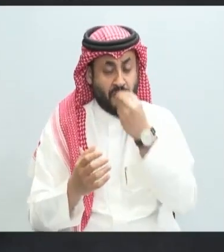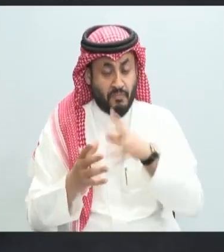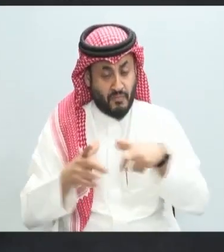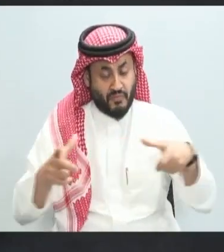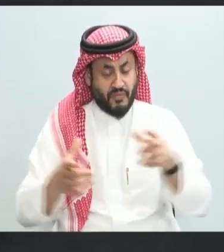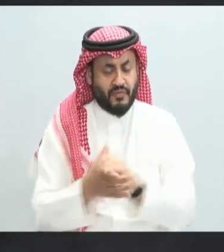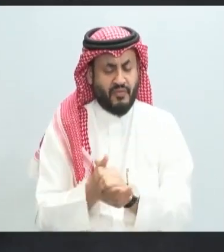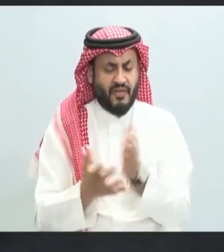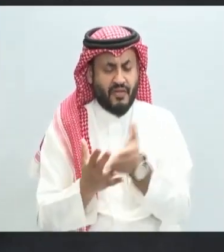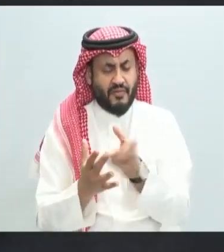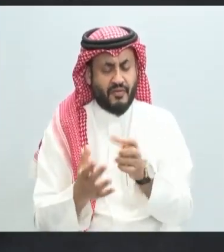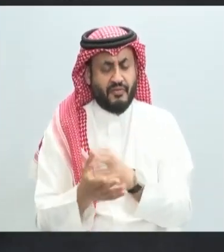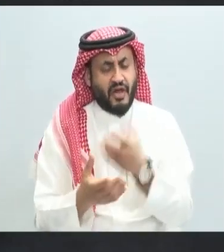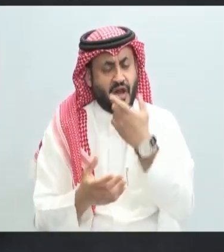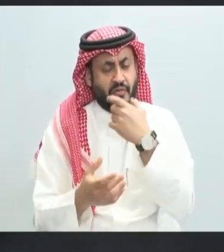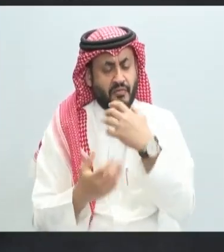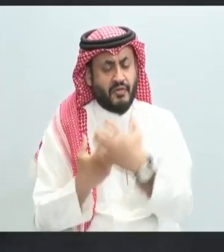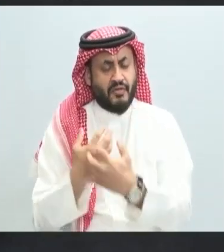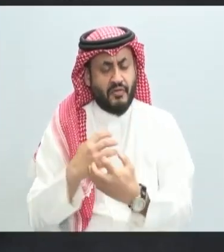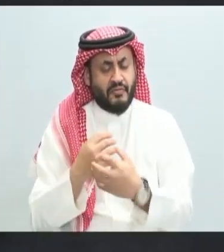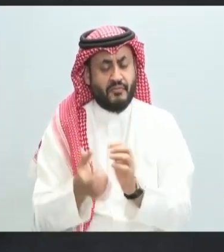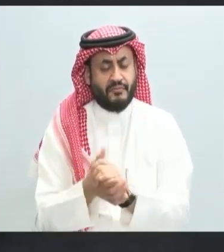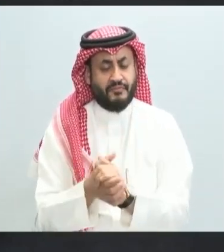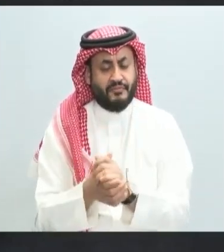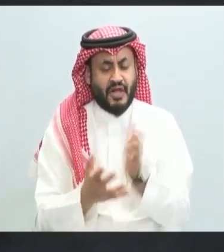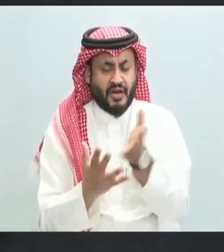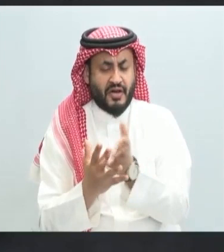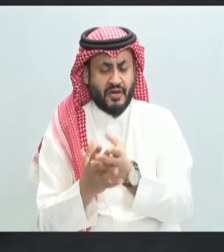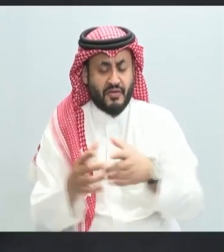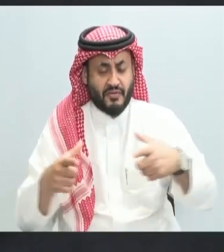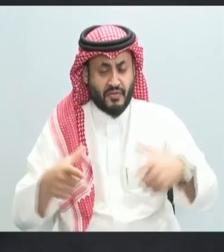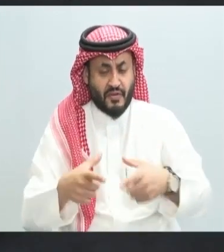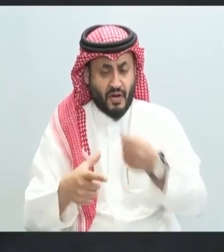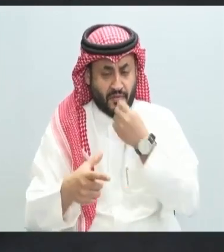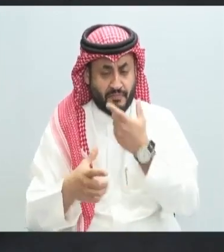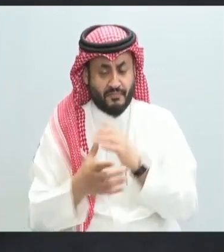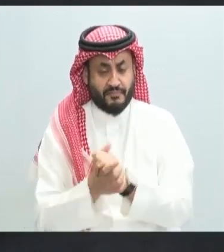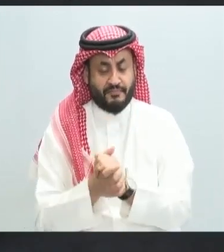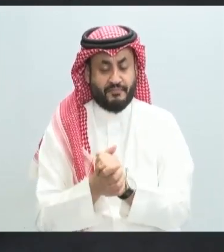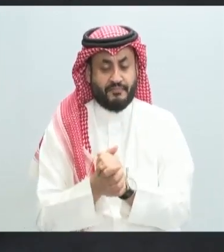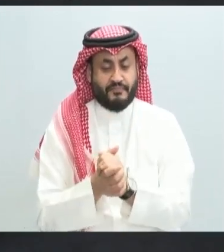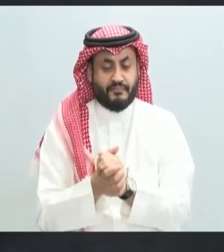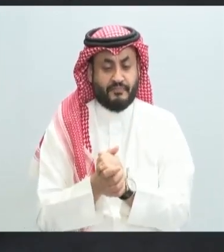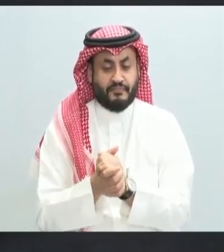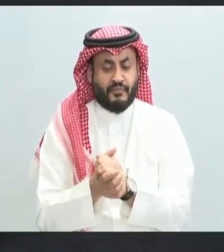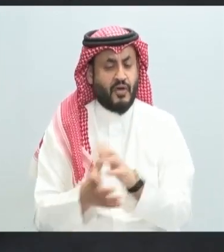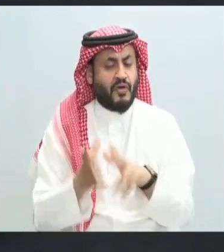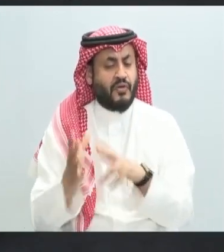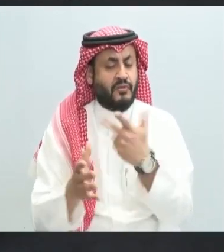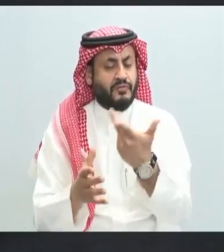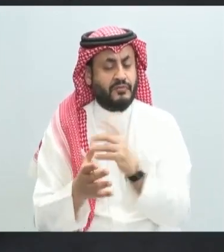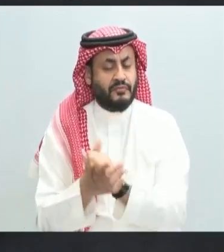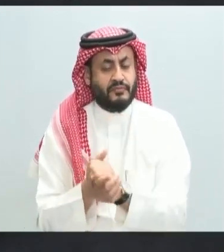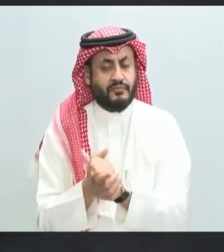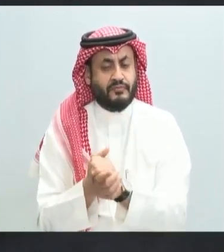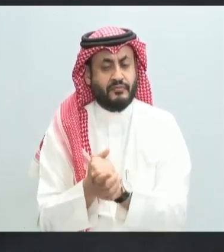an apple or an orange between meals, between dinner and lunch. So, what